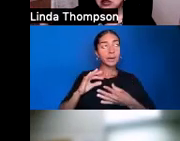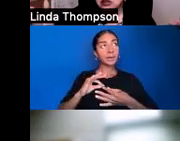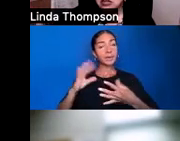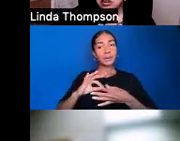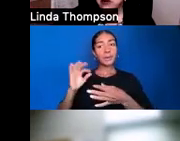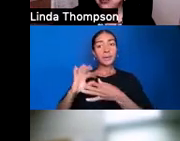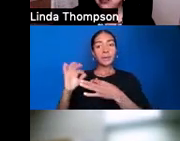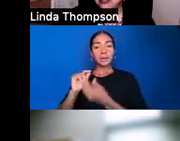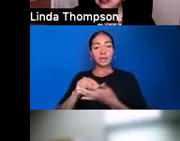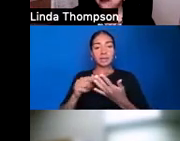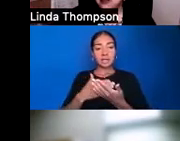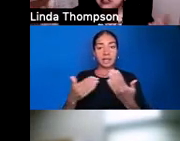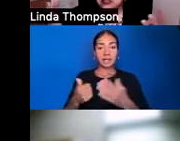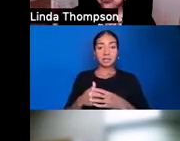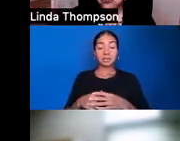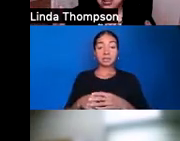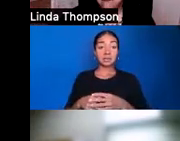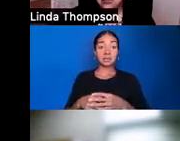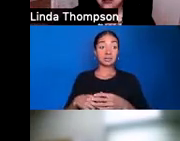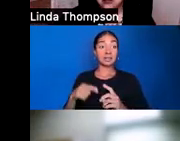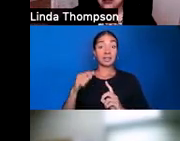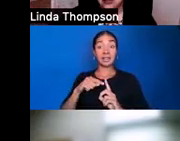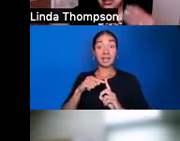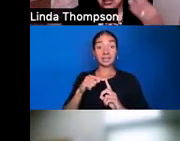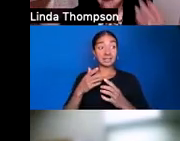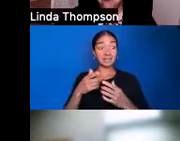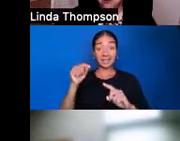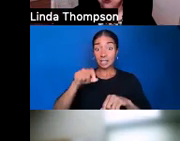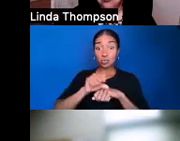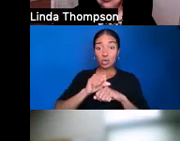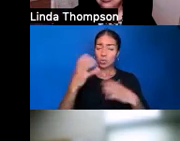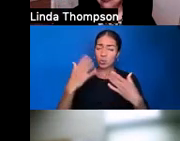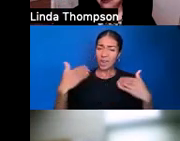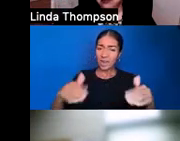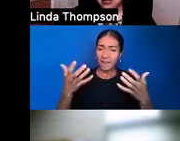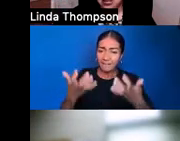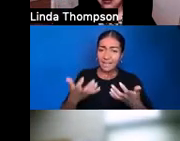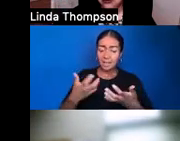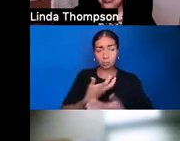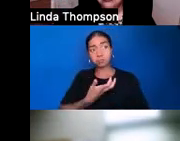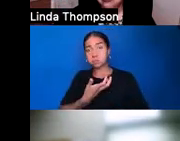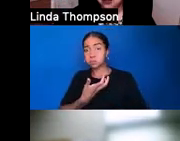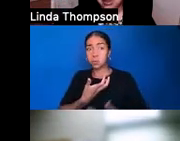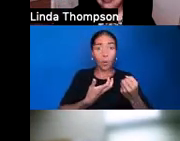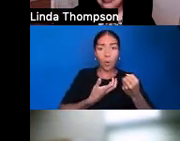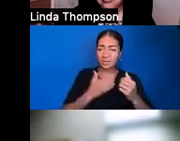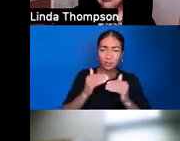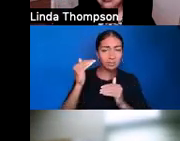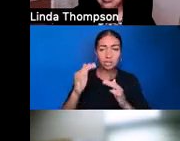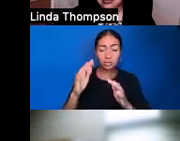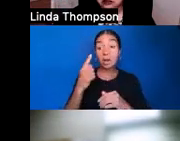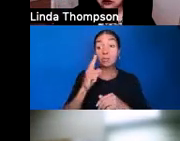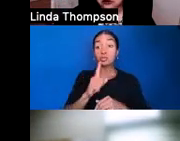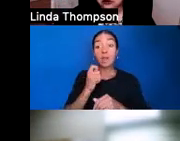things. Carrying this stuff is too heavy. And almost everybody on here in some capacity